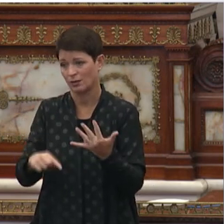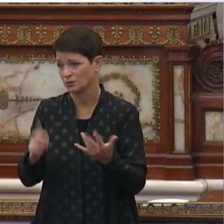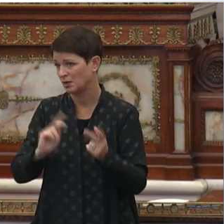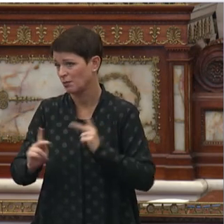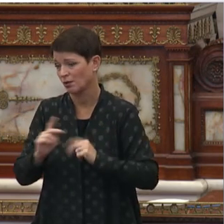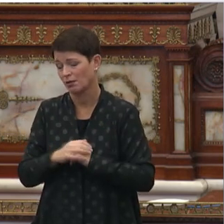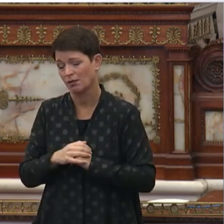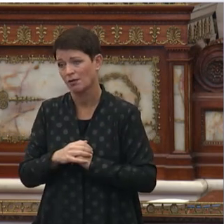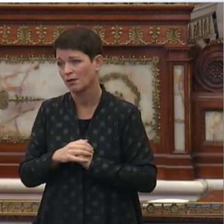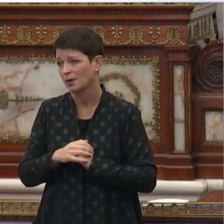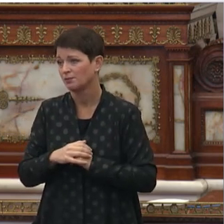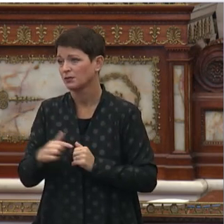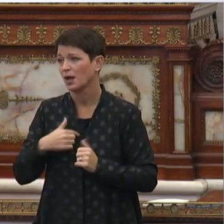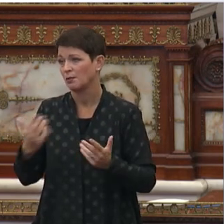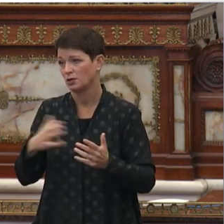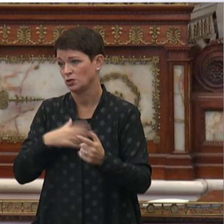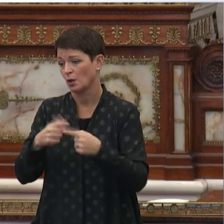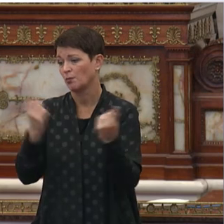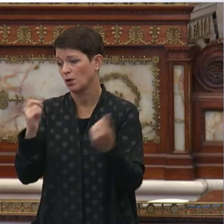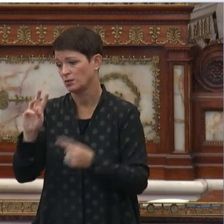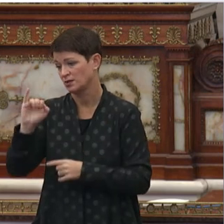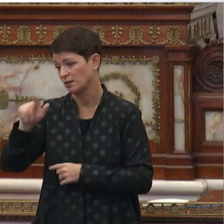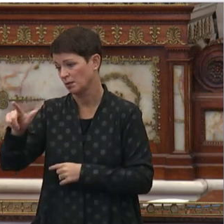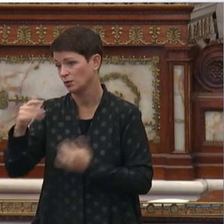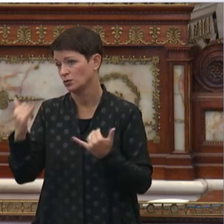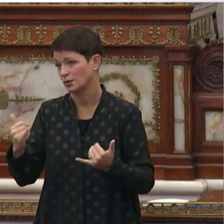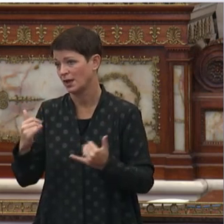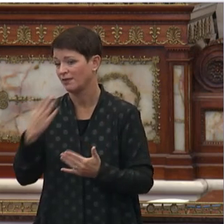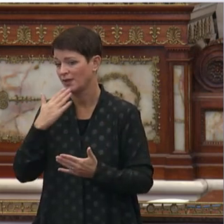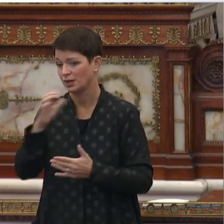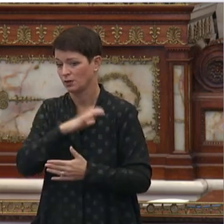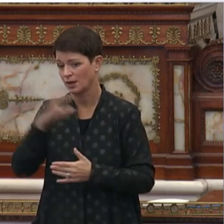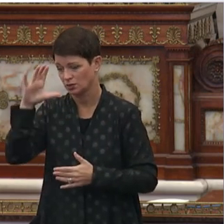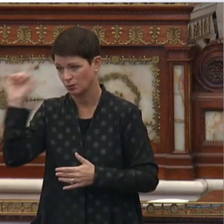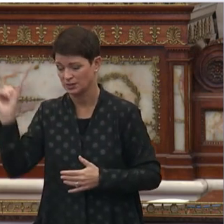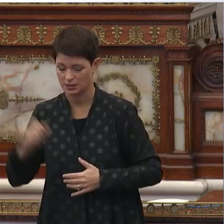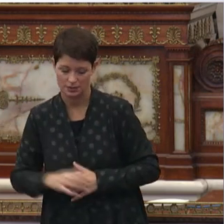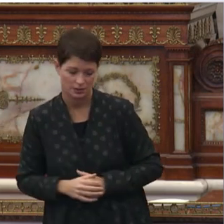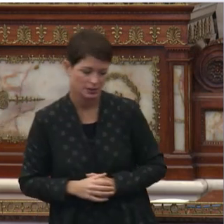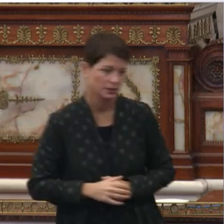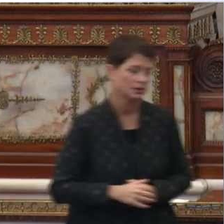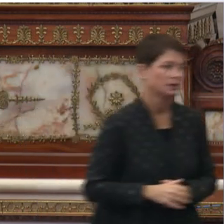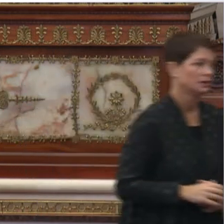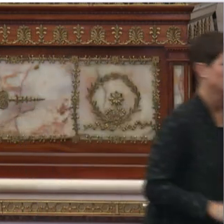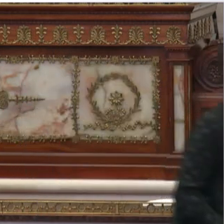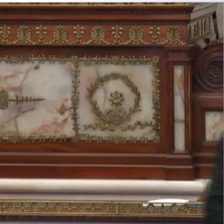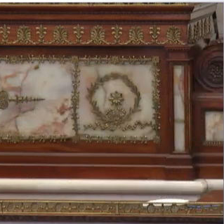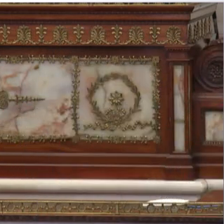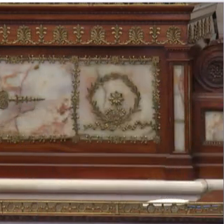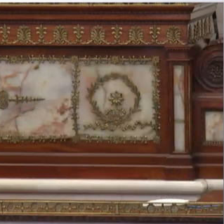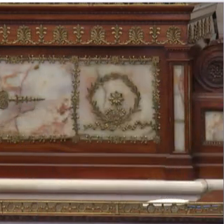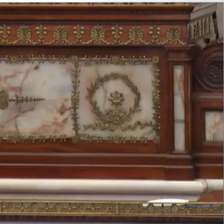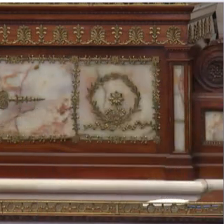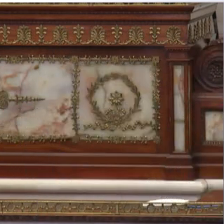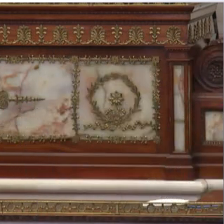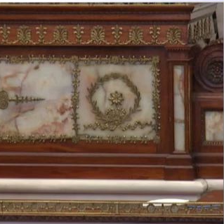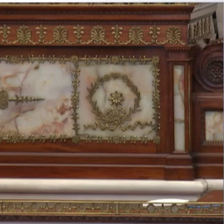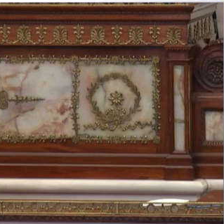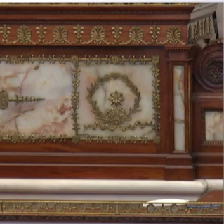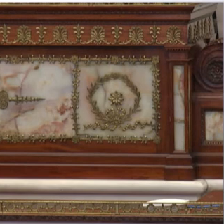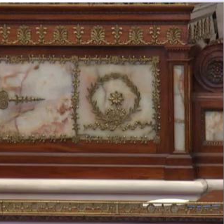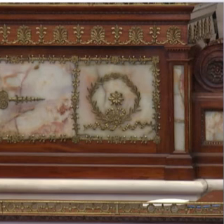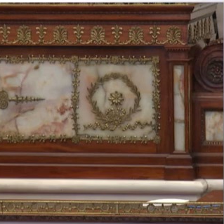So I'm here to oppose this bill today. Thank you, Council President. Thank you so much for your testimony. We appreciate it.